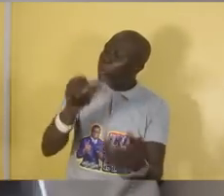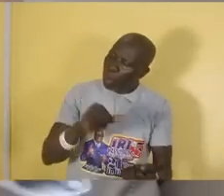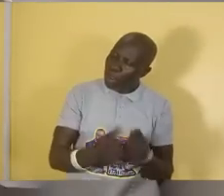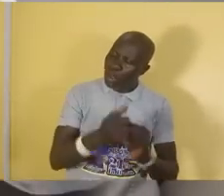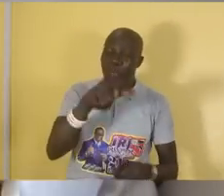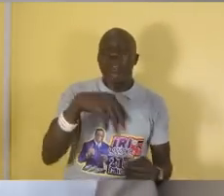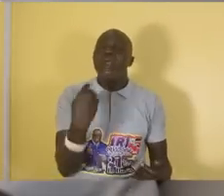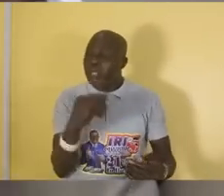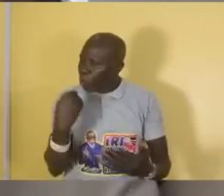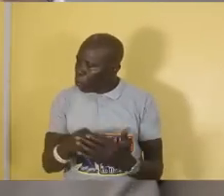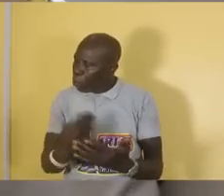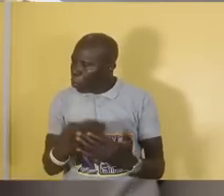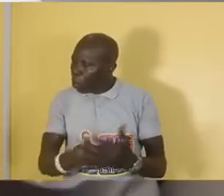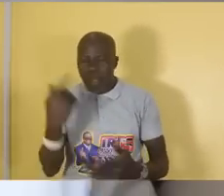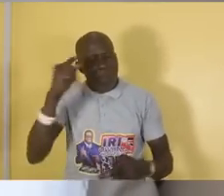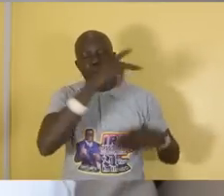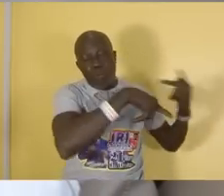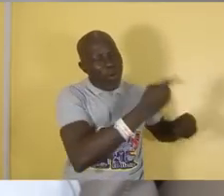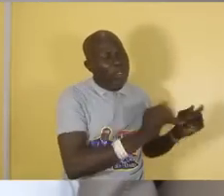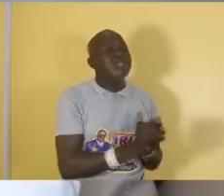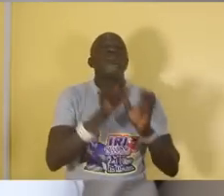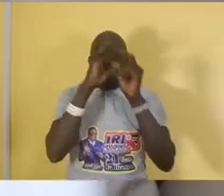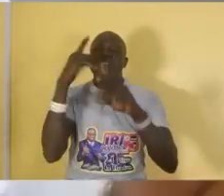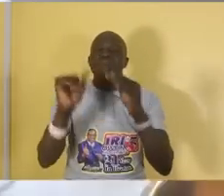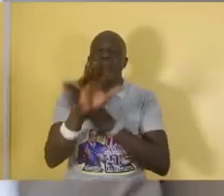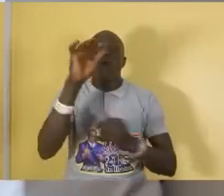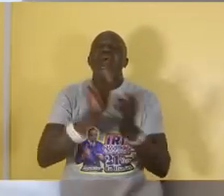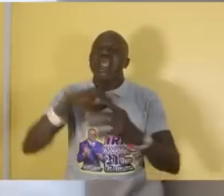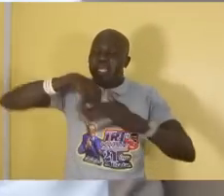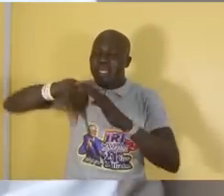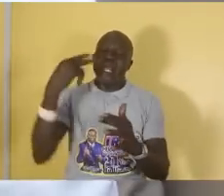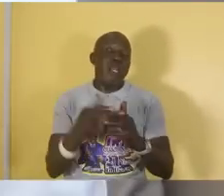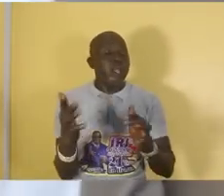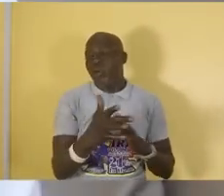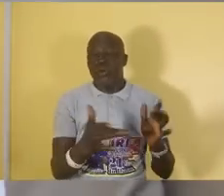own condition. The money from the prophet is a blessing to you. Oh, what that's all out there. Will you just be